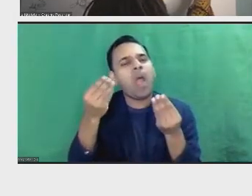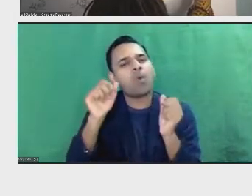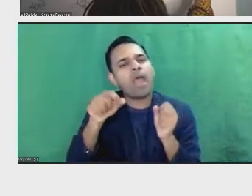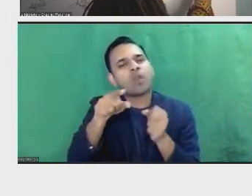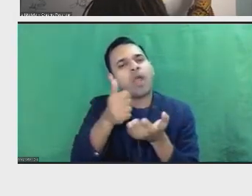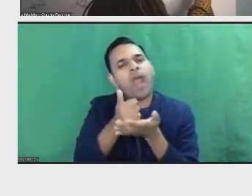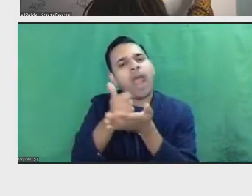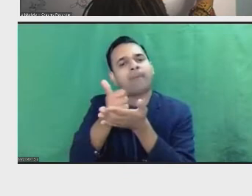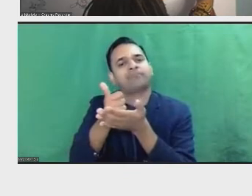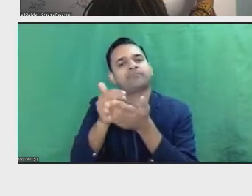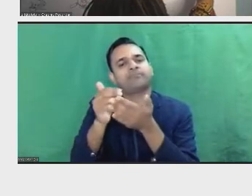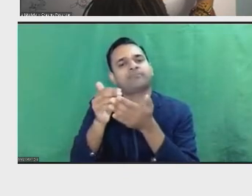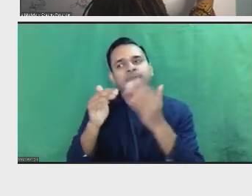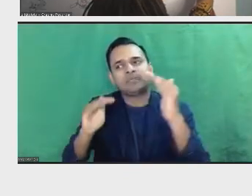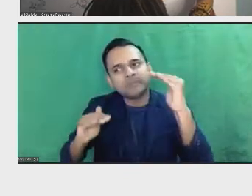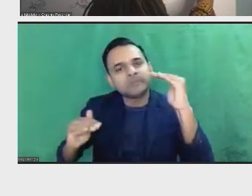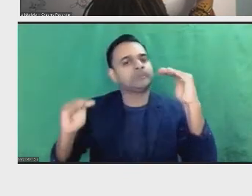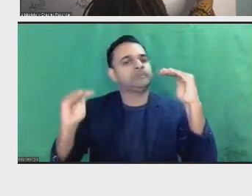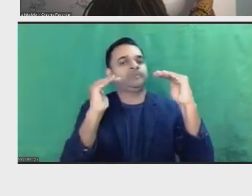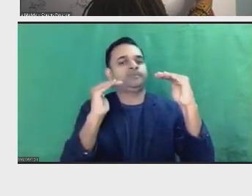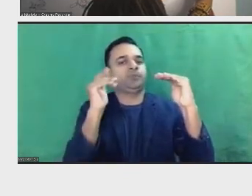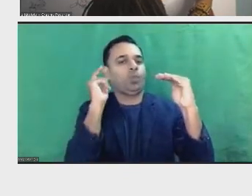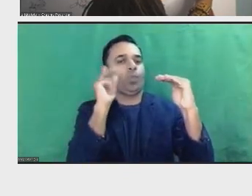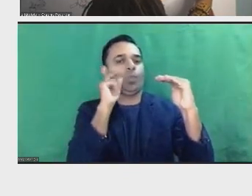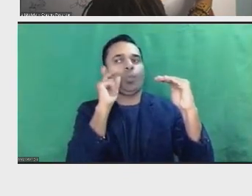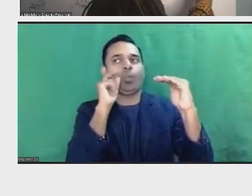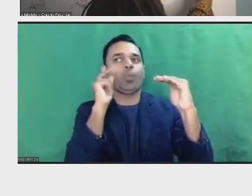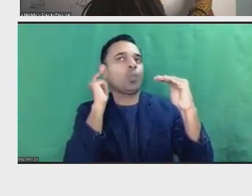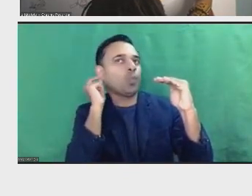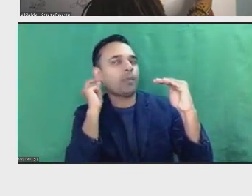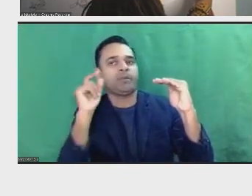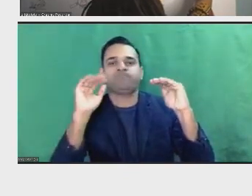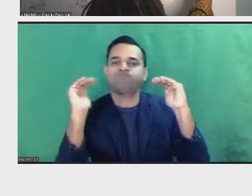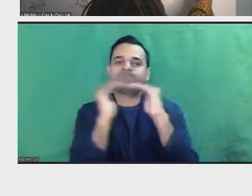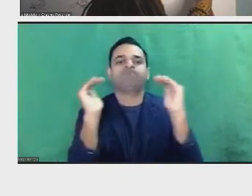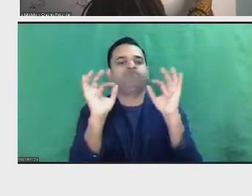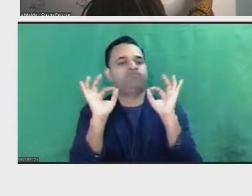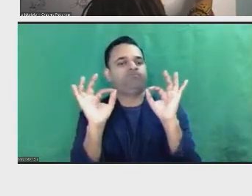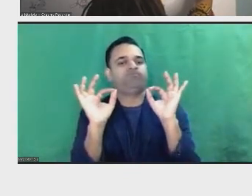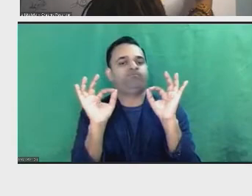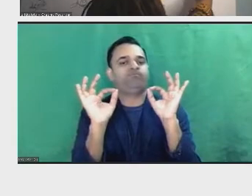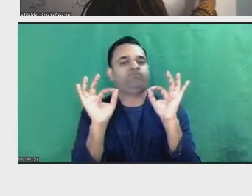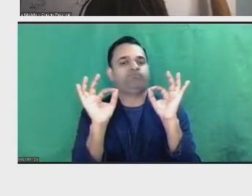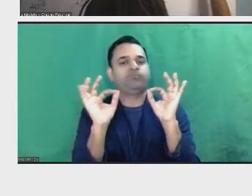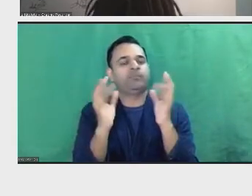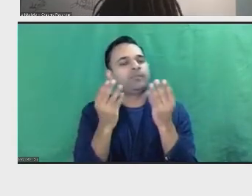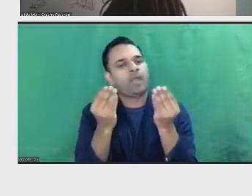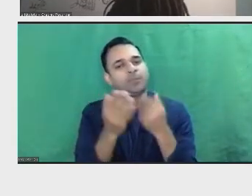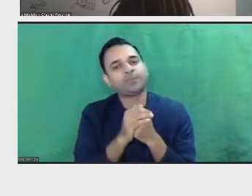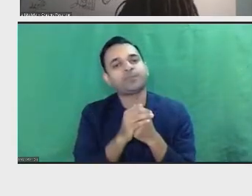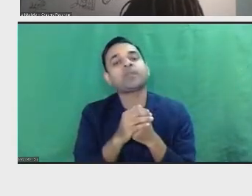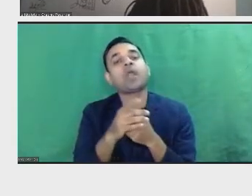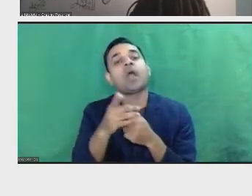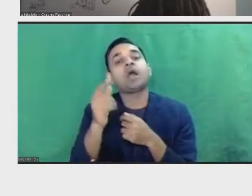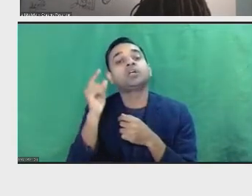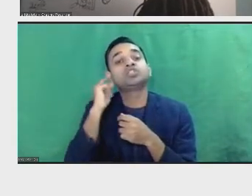So I would say gender issue is not a woman issue, it's an everybody issue. And yes, there are men that are